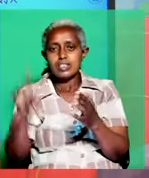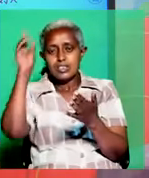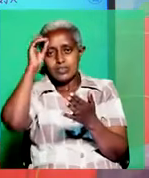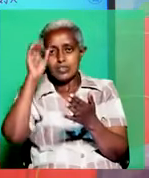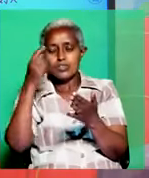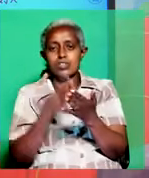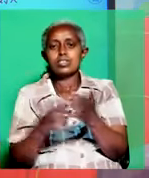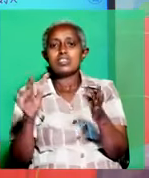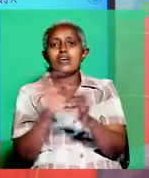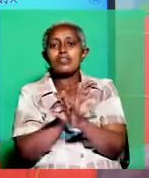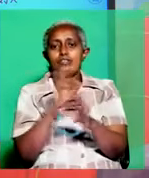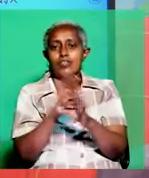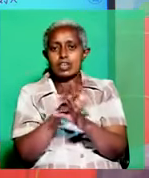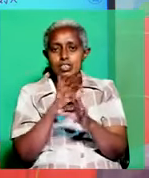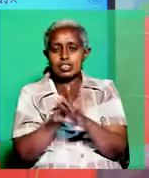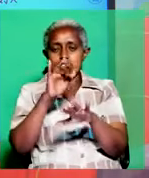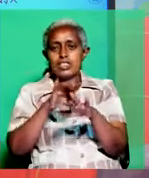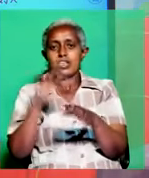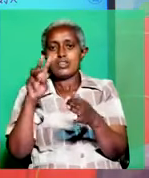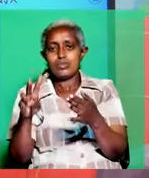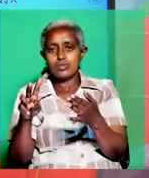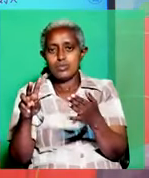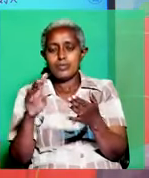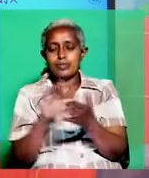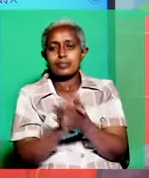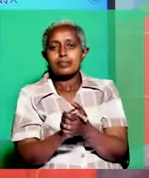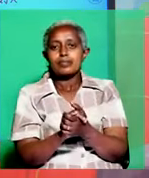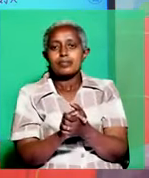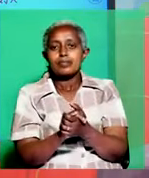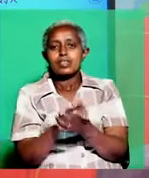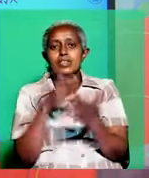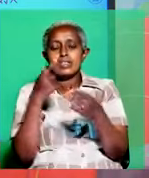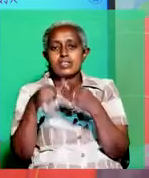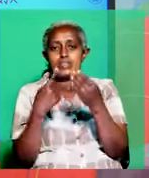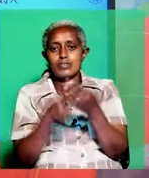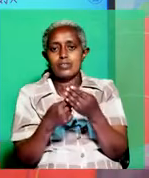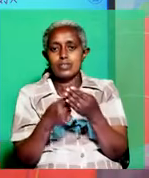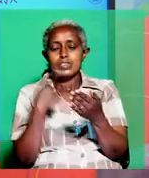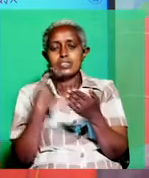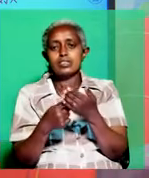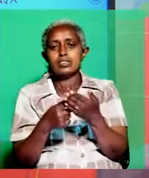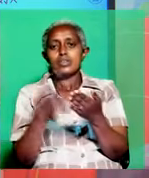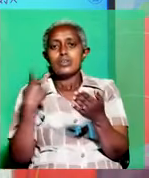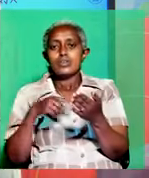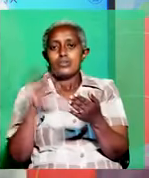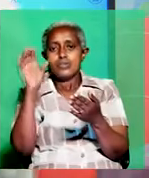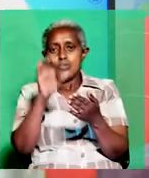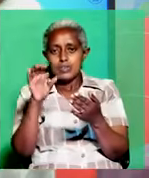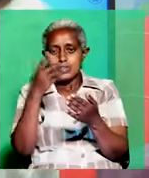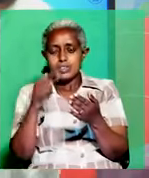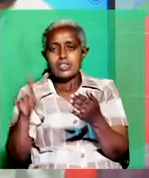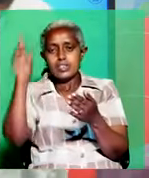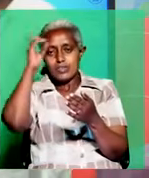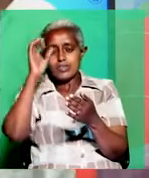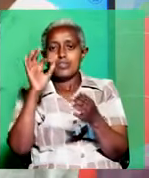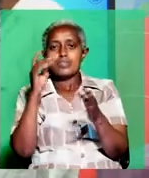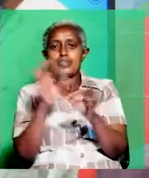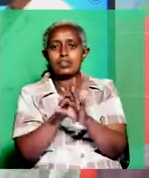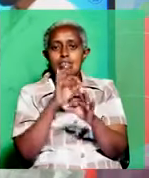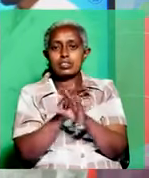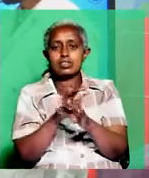this function at 2. The derivative of this function at 2. Therefore, since we have found the derivative of the function